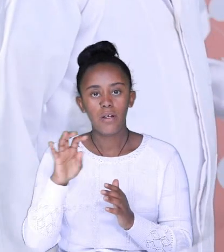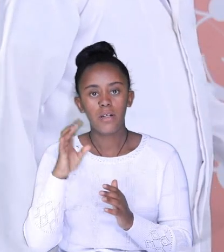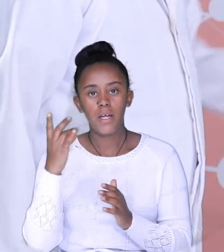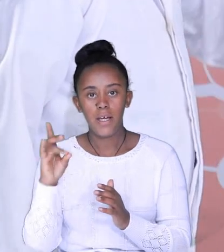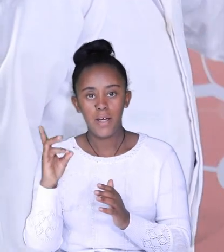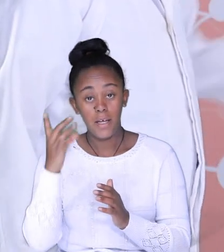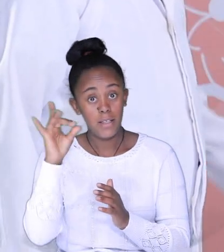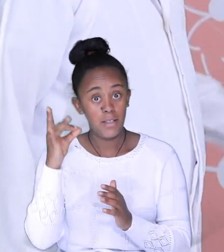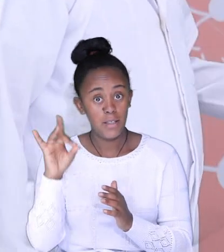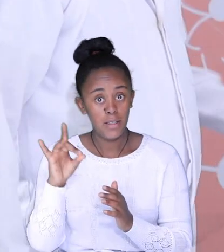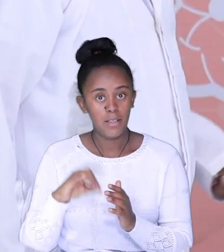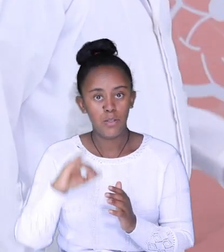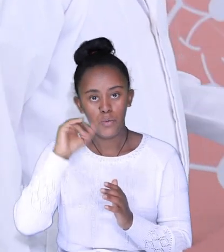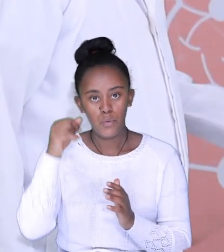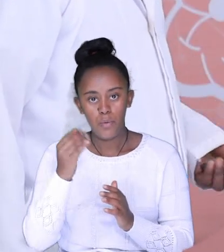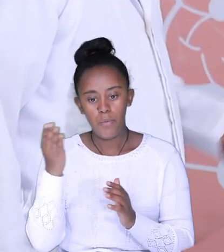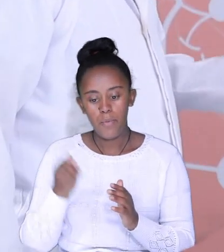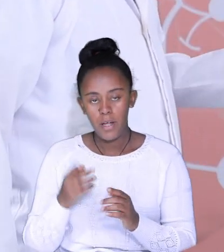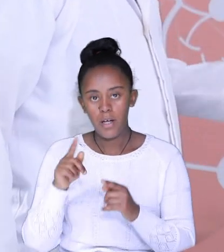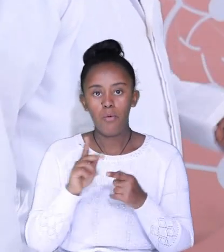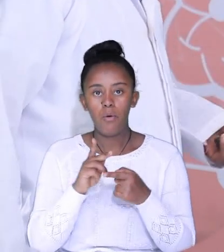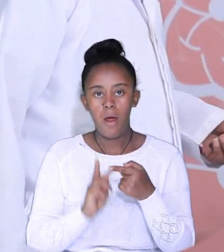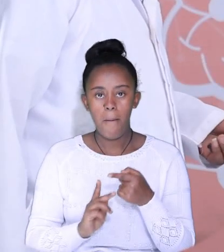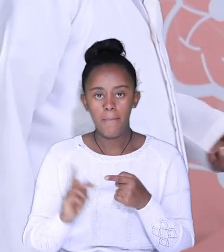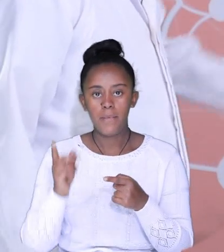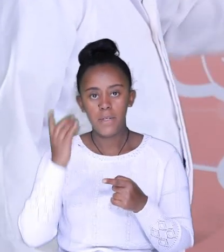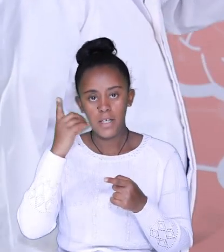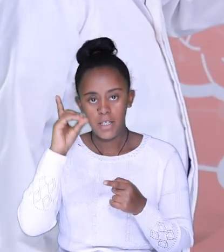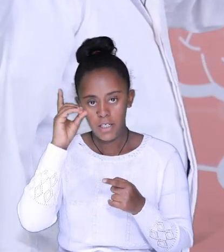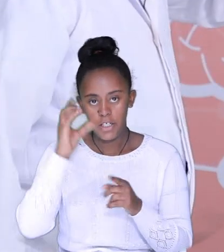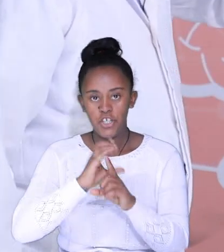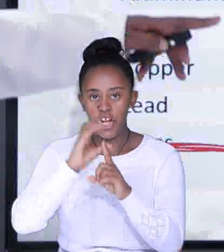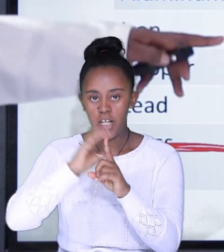418 joule per kilogram degree Celsius.